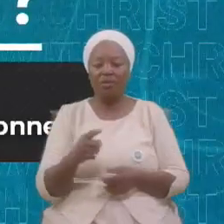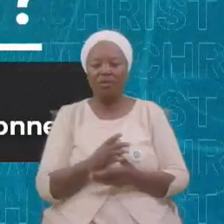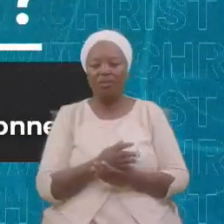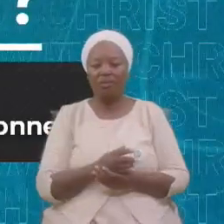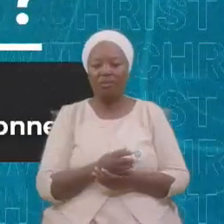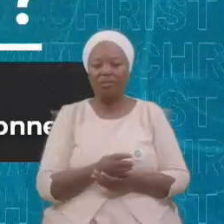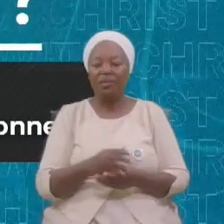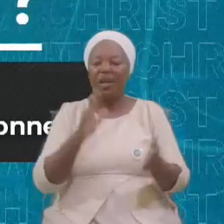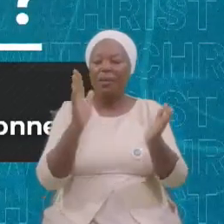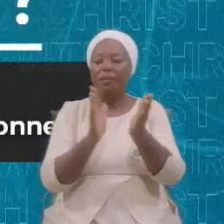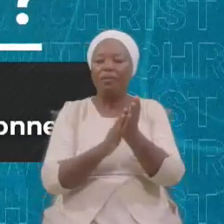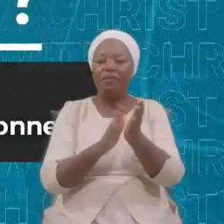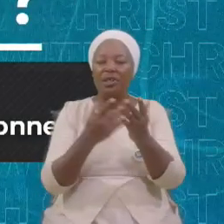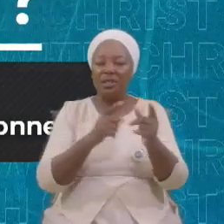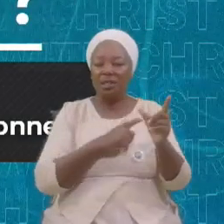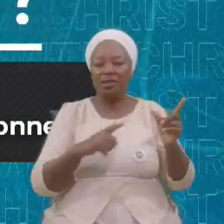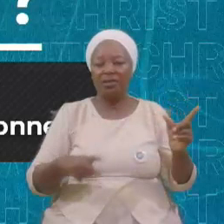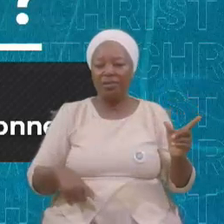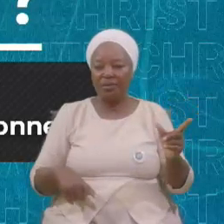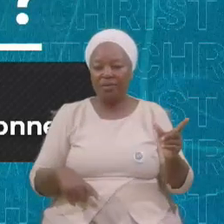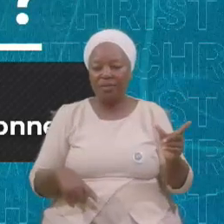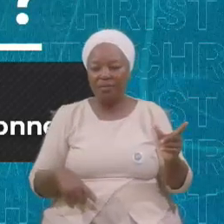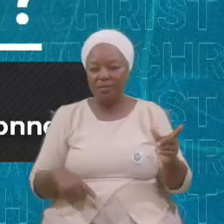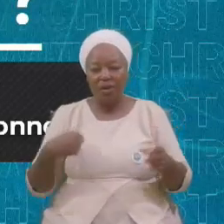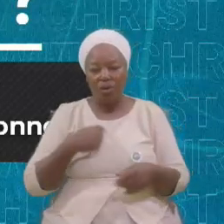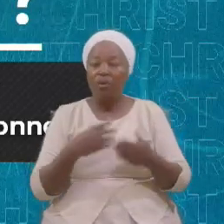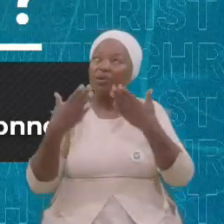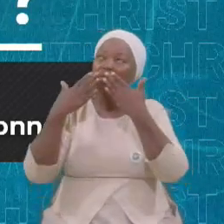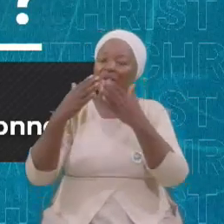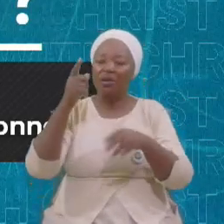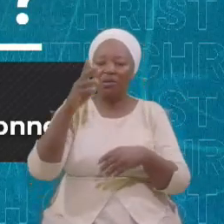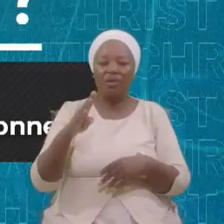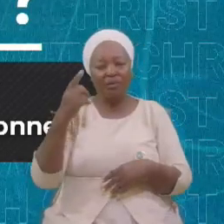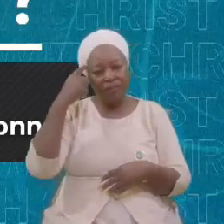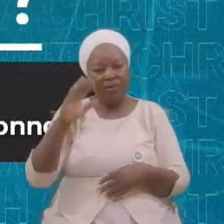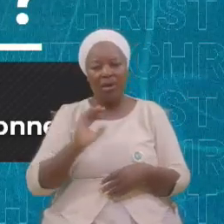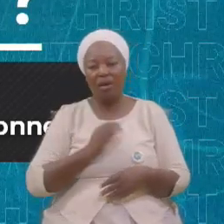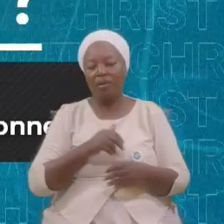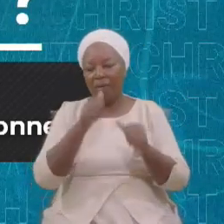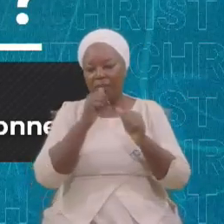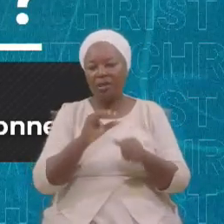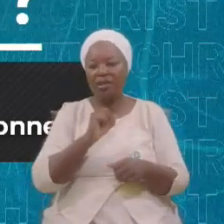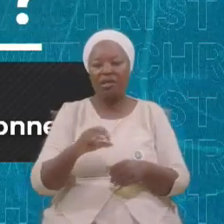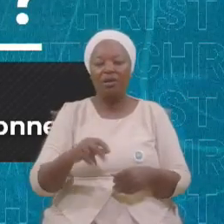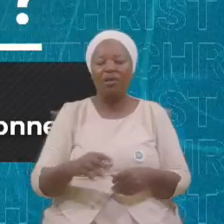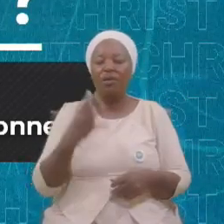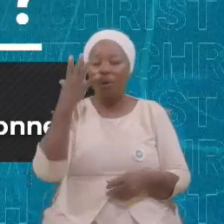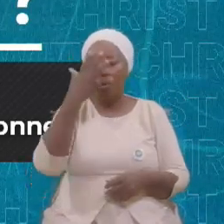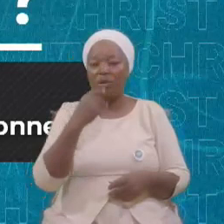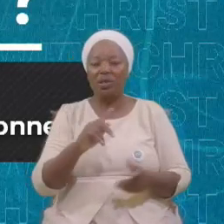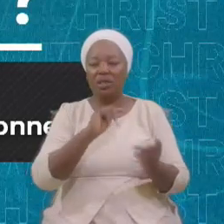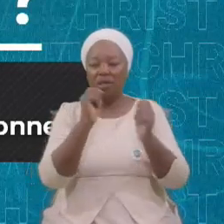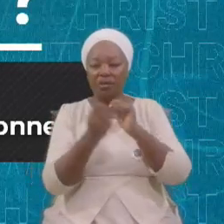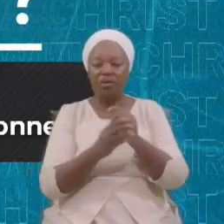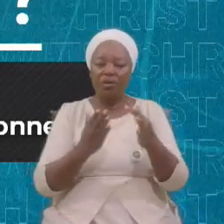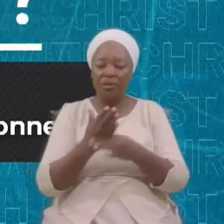Praise the Lord. We thank God for that message. Glorious transformation to